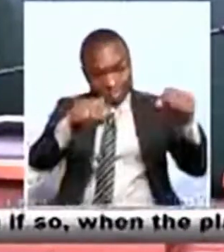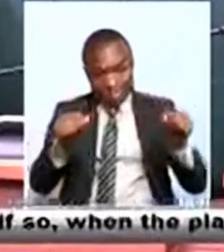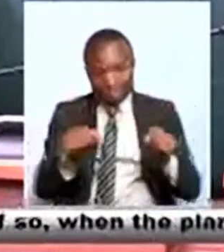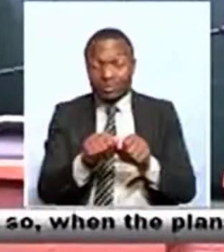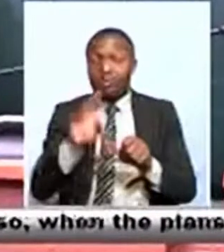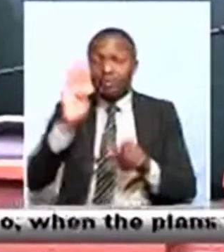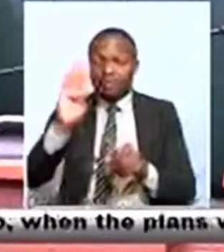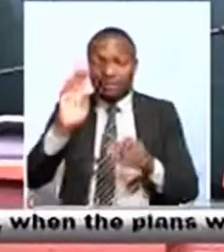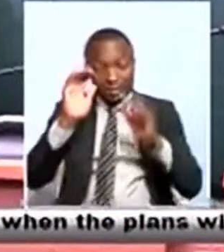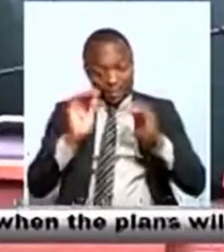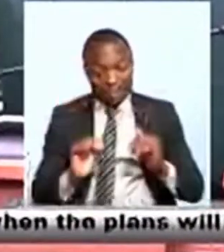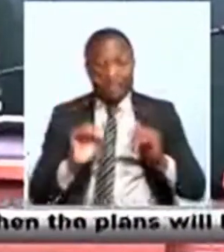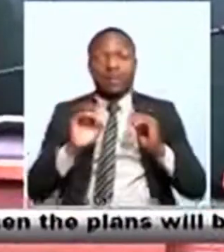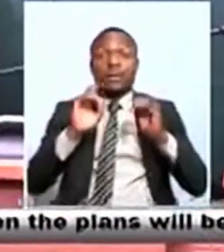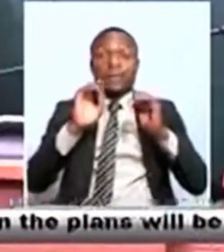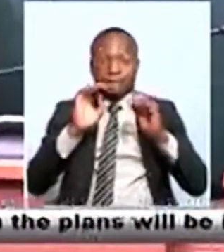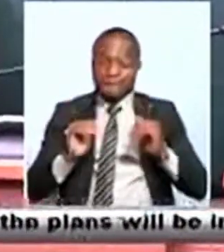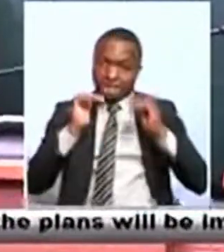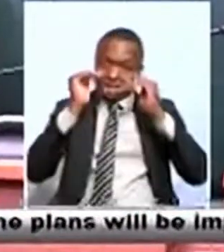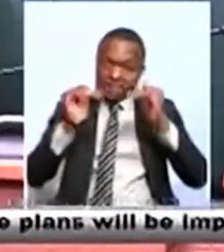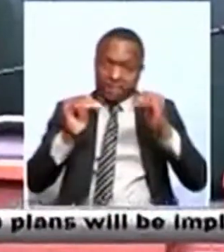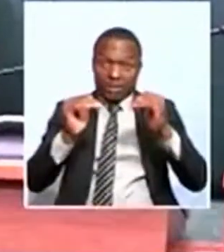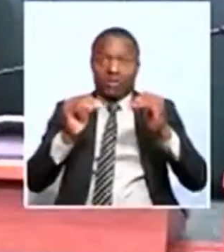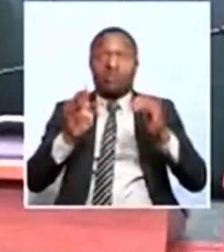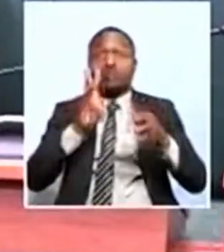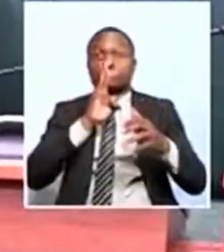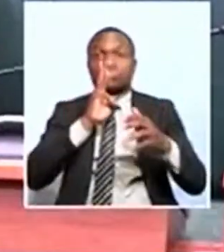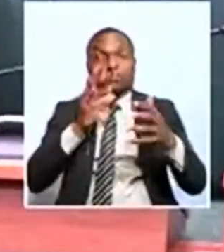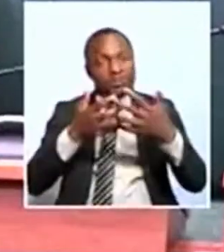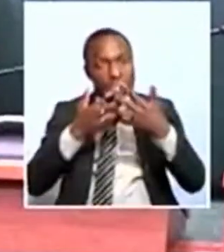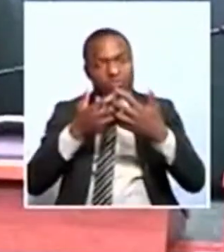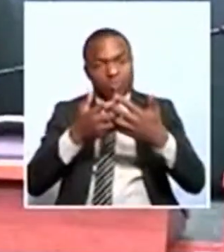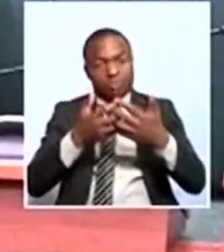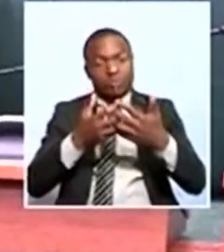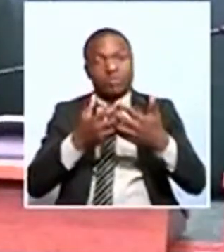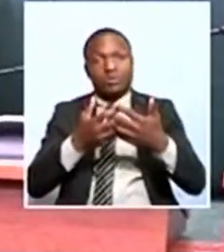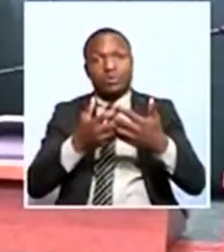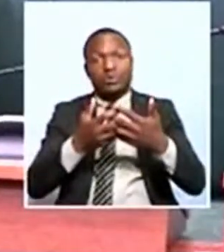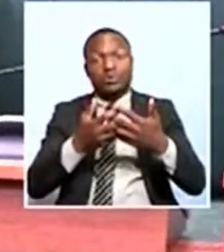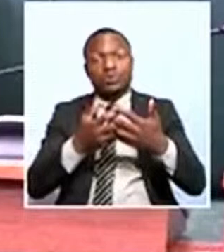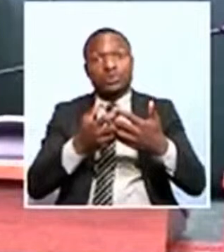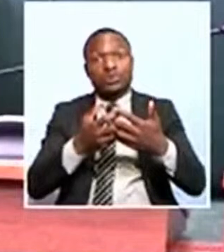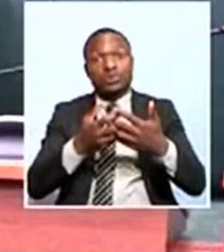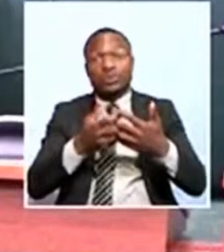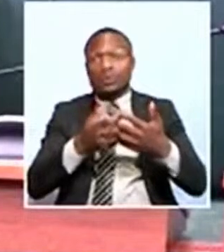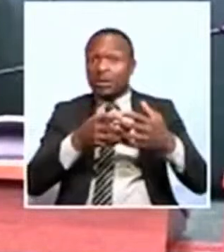the upgrading of the existing boreholes to piped water reticulation system in